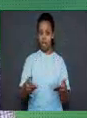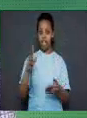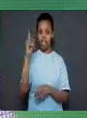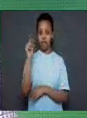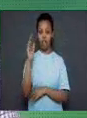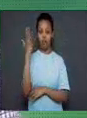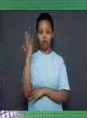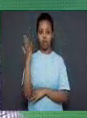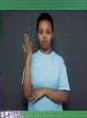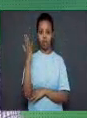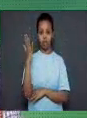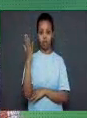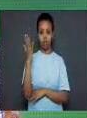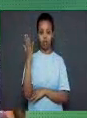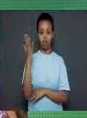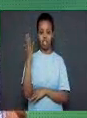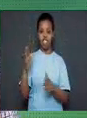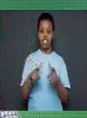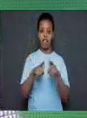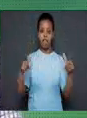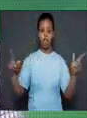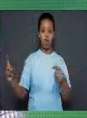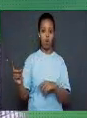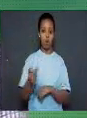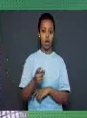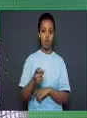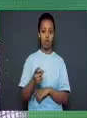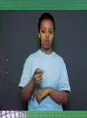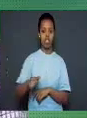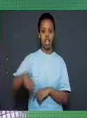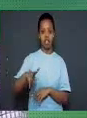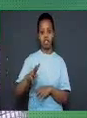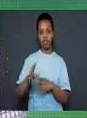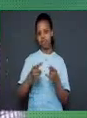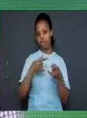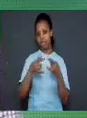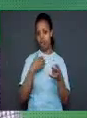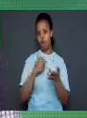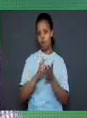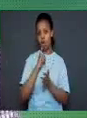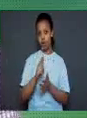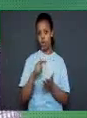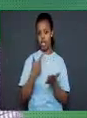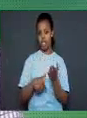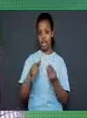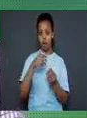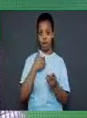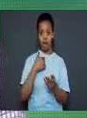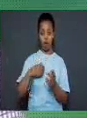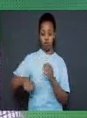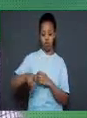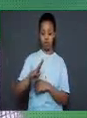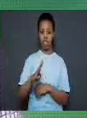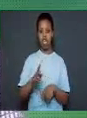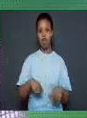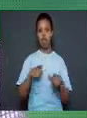to support a wide variety of species. The vegetation exists